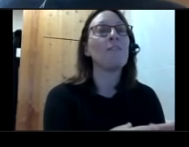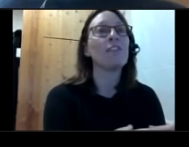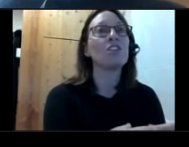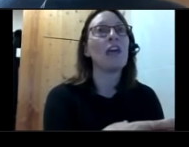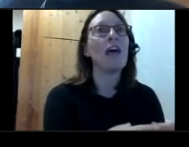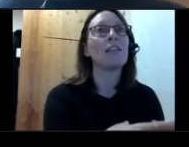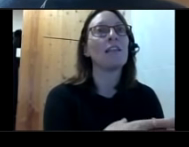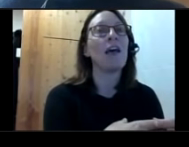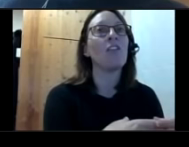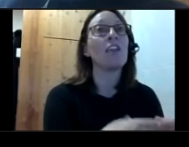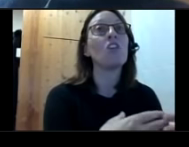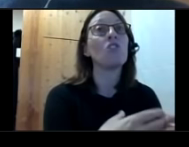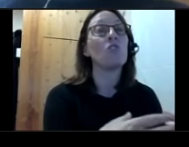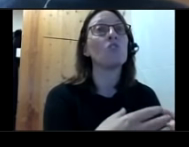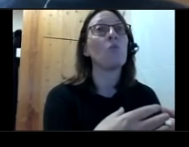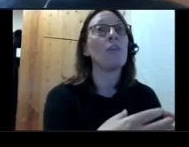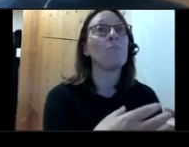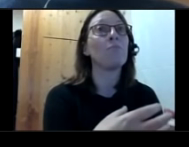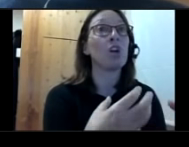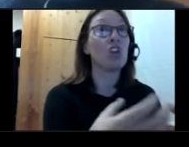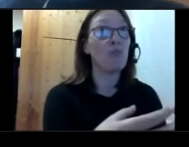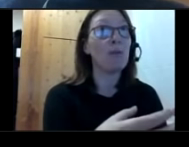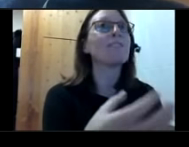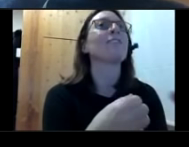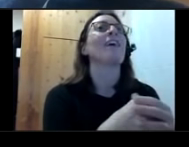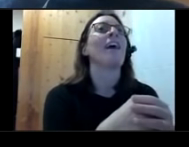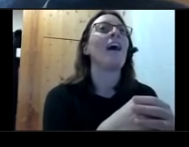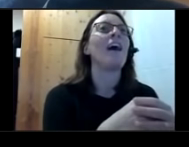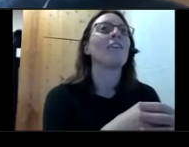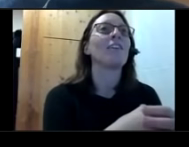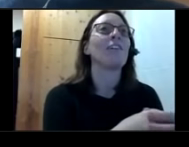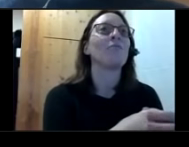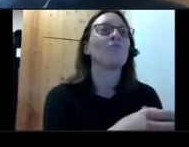same definition as the EUs within procurement